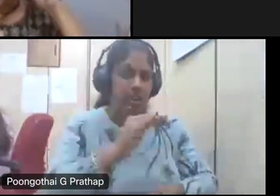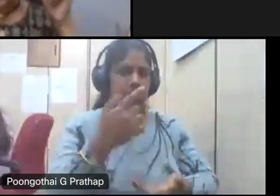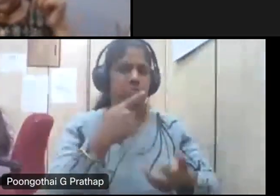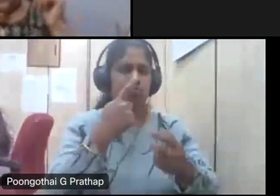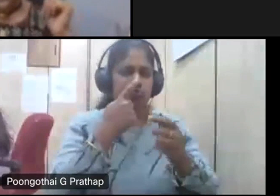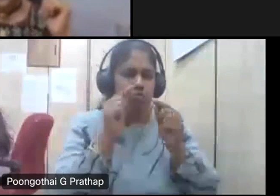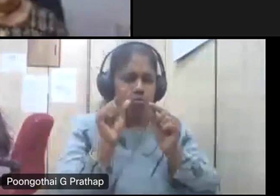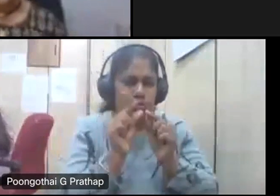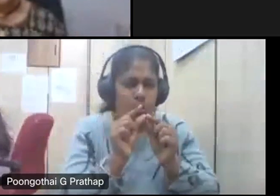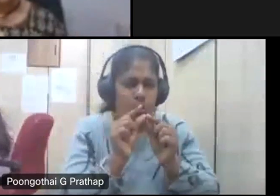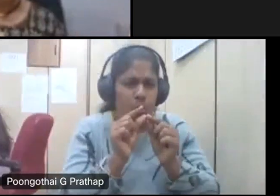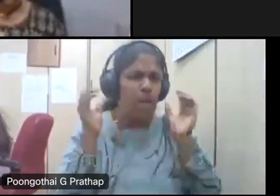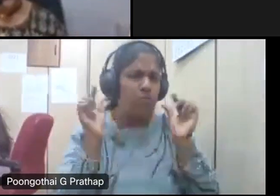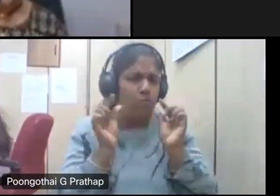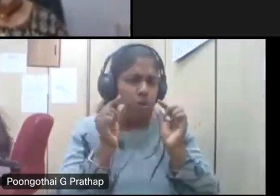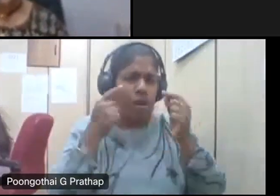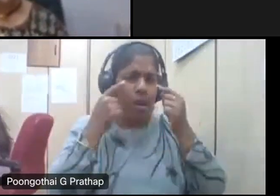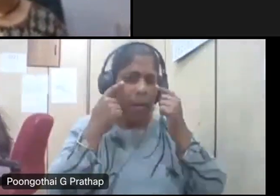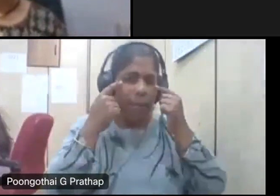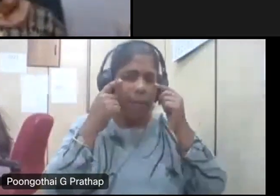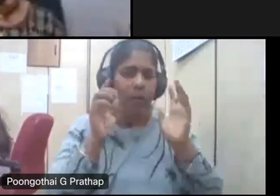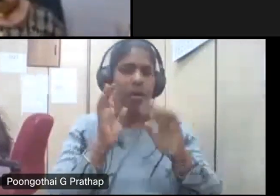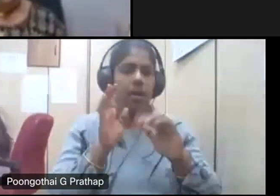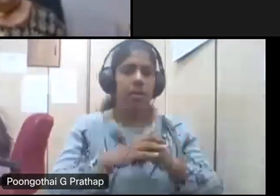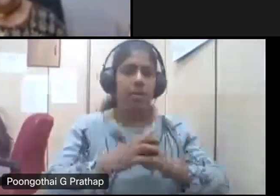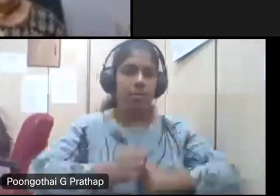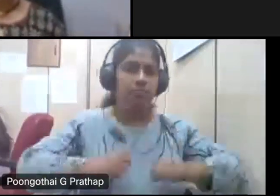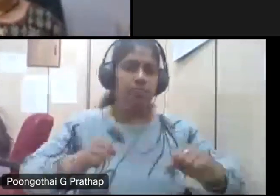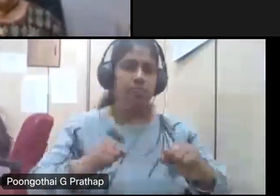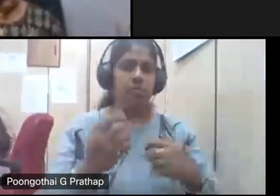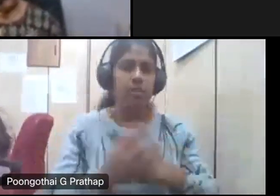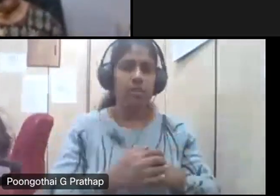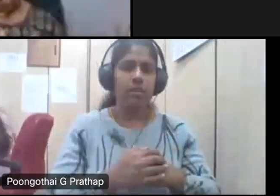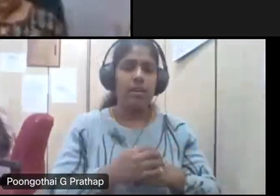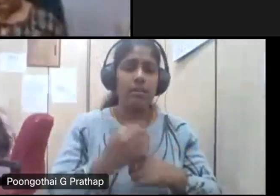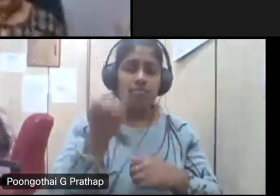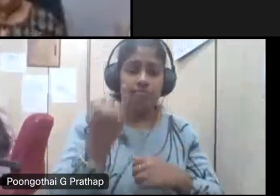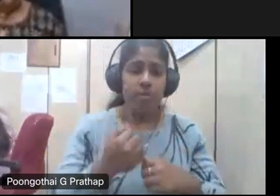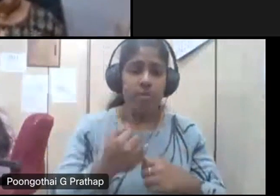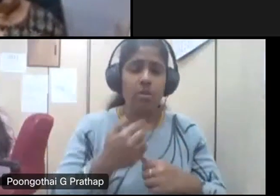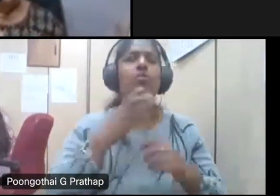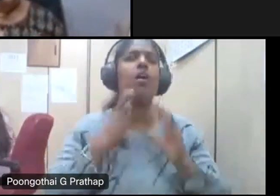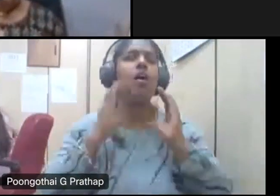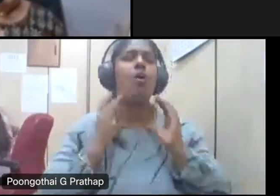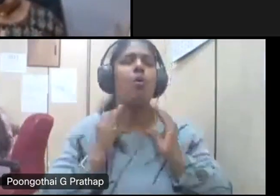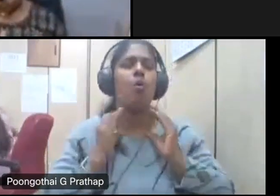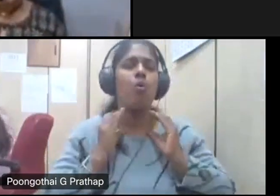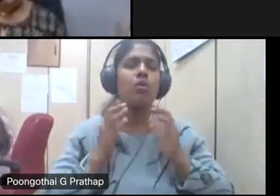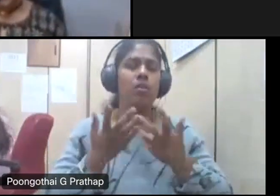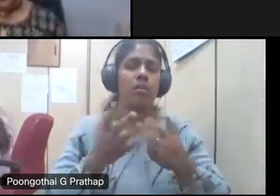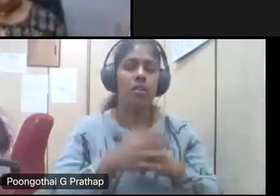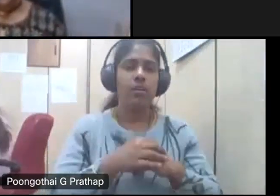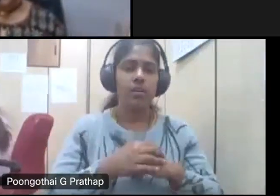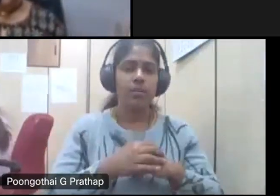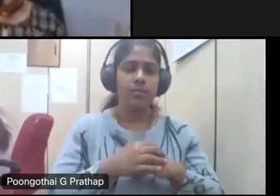flat occiput, slanting eyes, short stature, single palmar crease, short neck, high-arched palate,